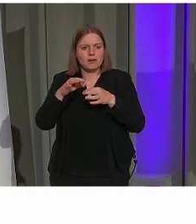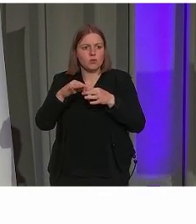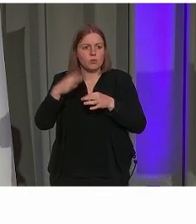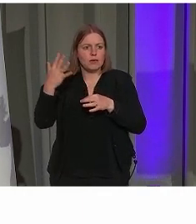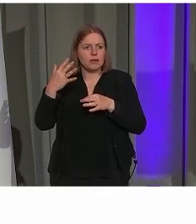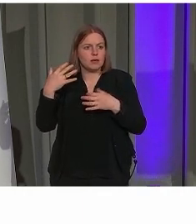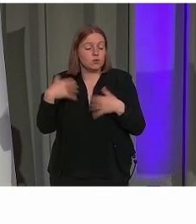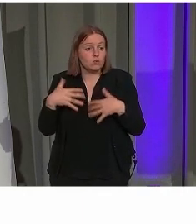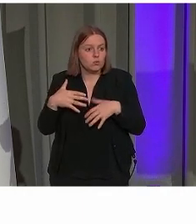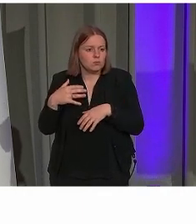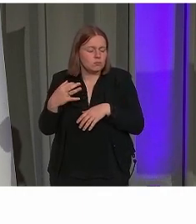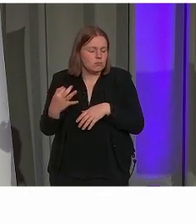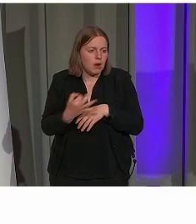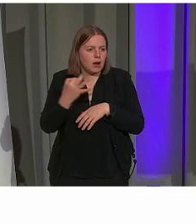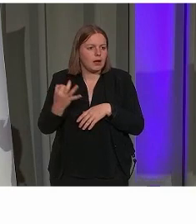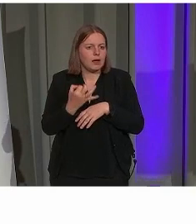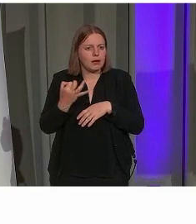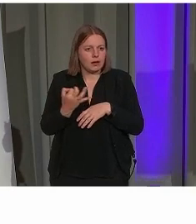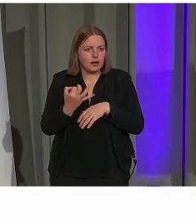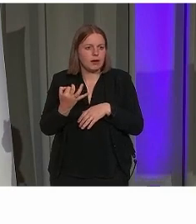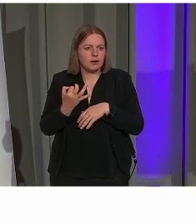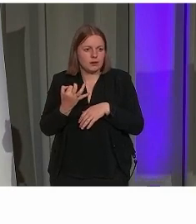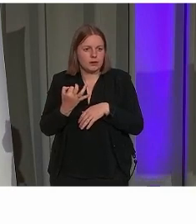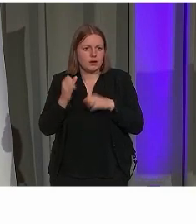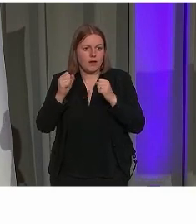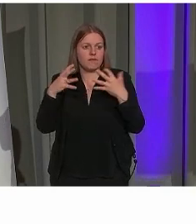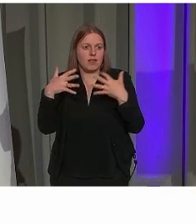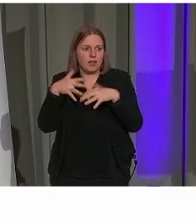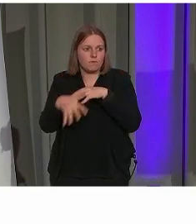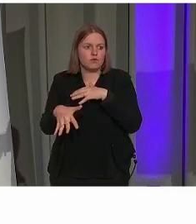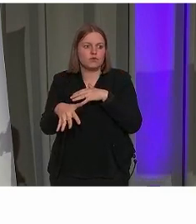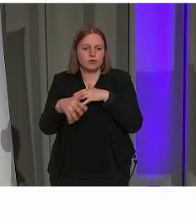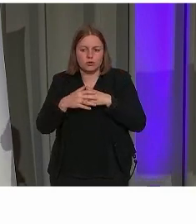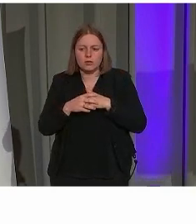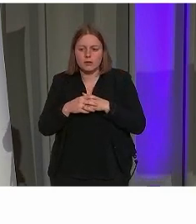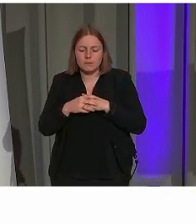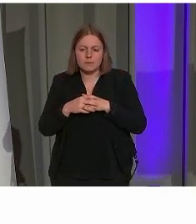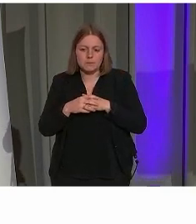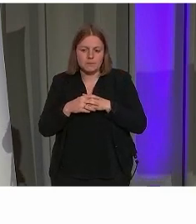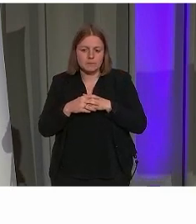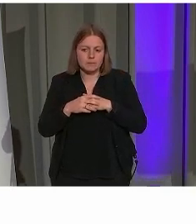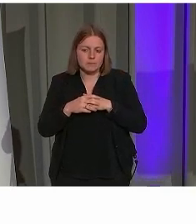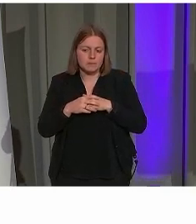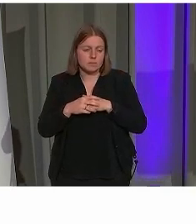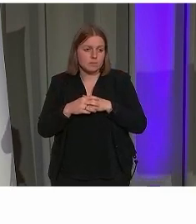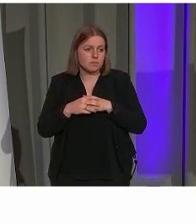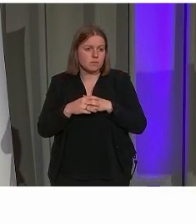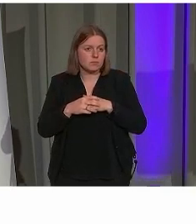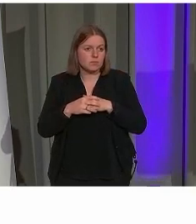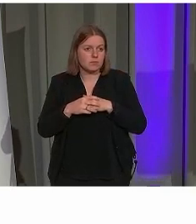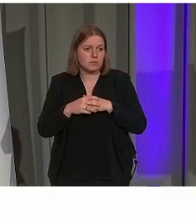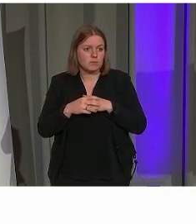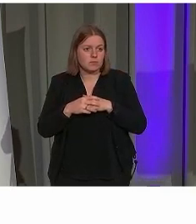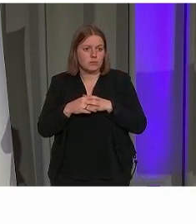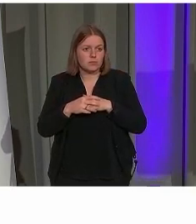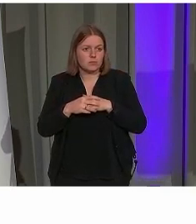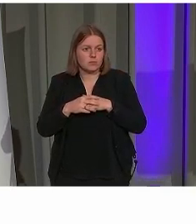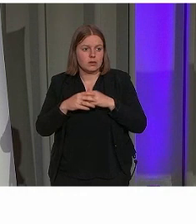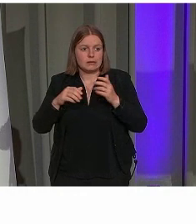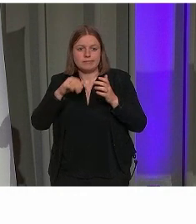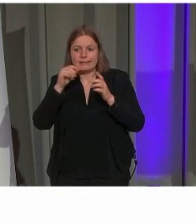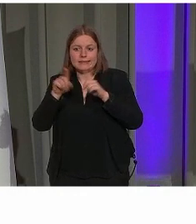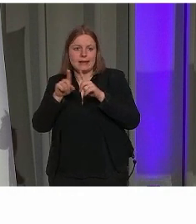a critical factor in these areas, different from indoor